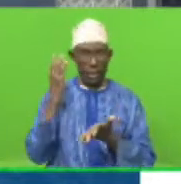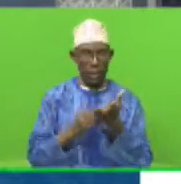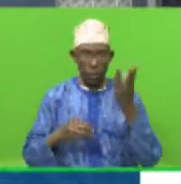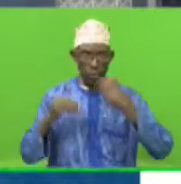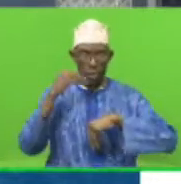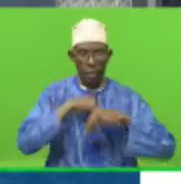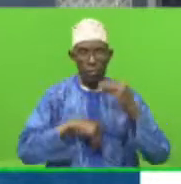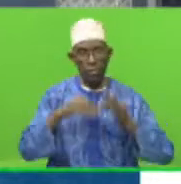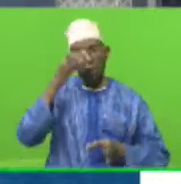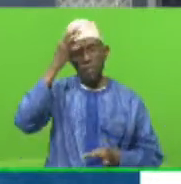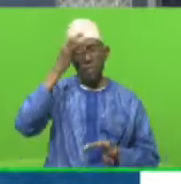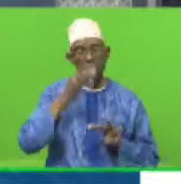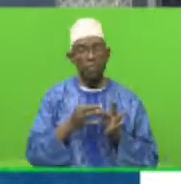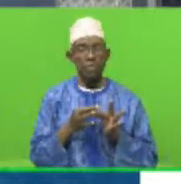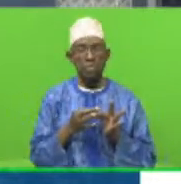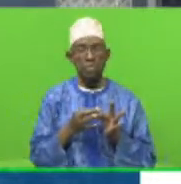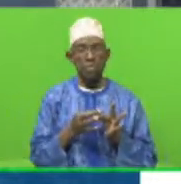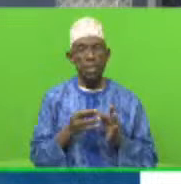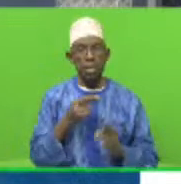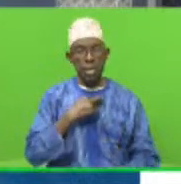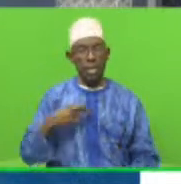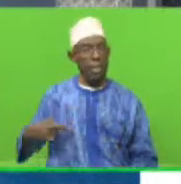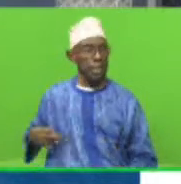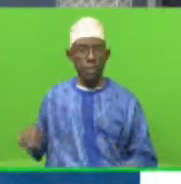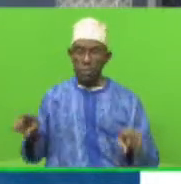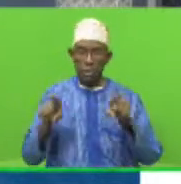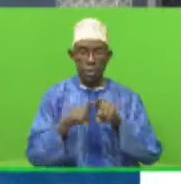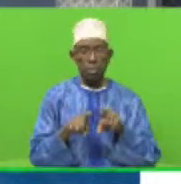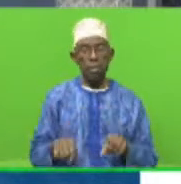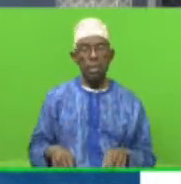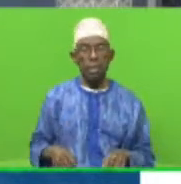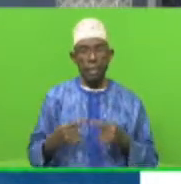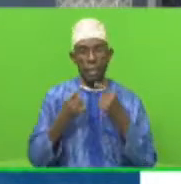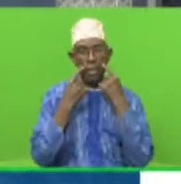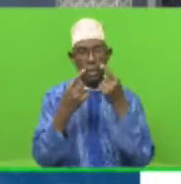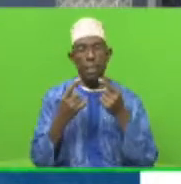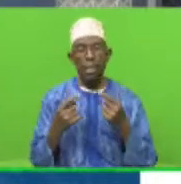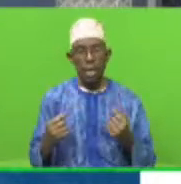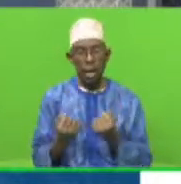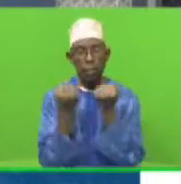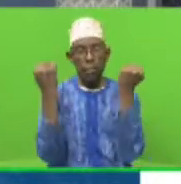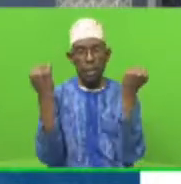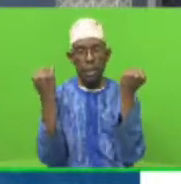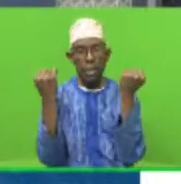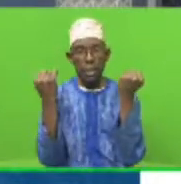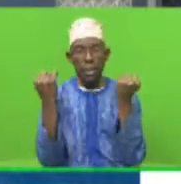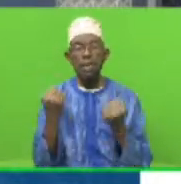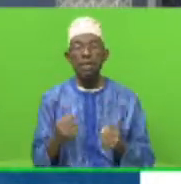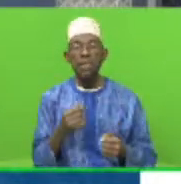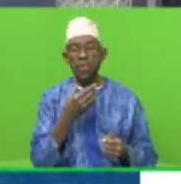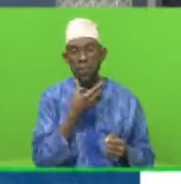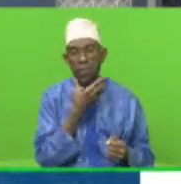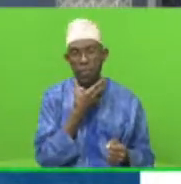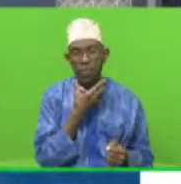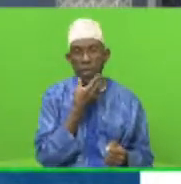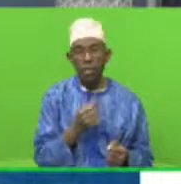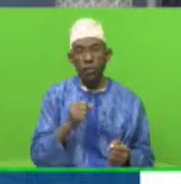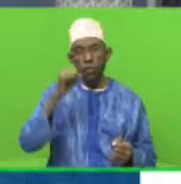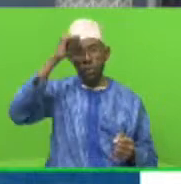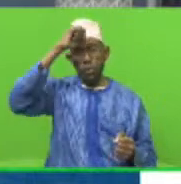corrupts your fitra. It corrupts your religion, wal-i'yadu billah. Look at this incident. Abu Jahl is telling